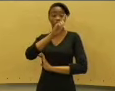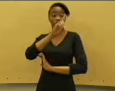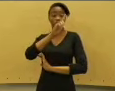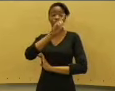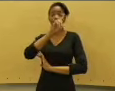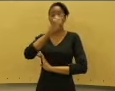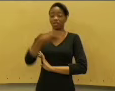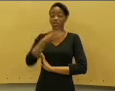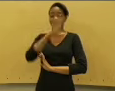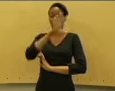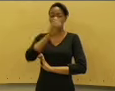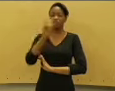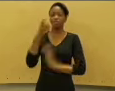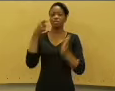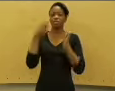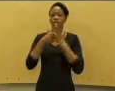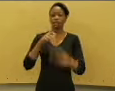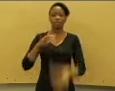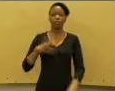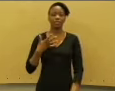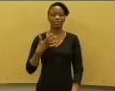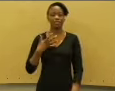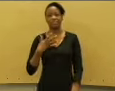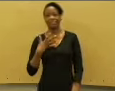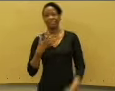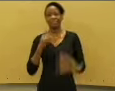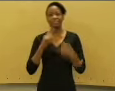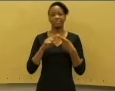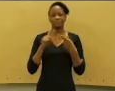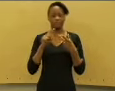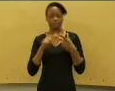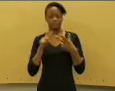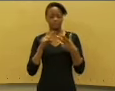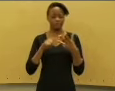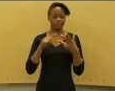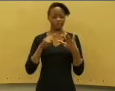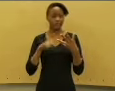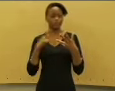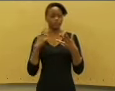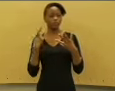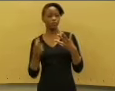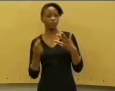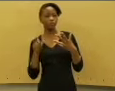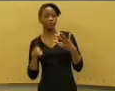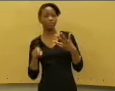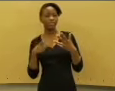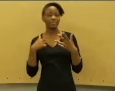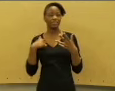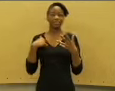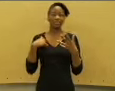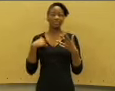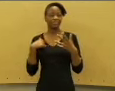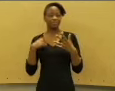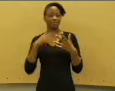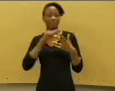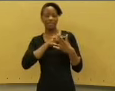go, I have to do this. And I feel so guilty spending 1,500 rands on a